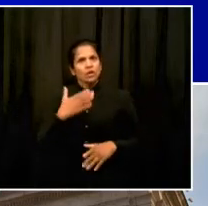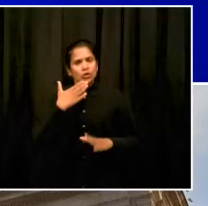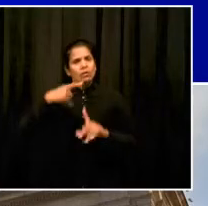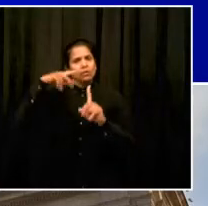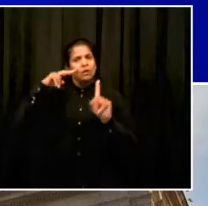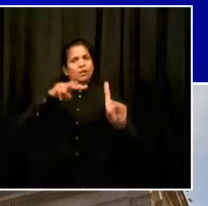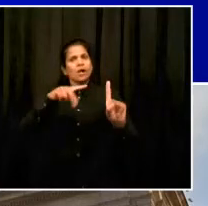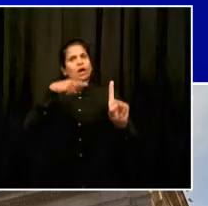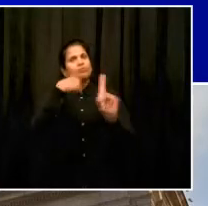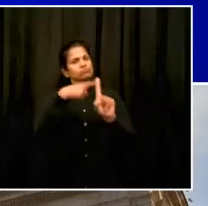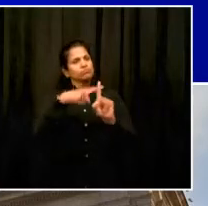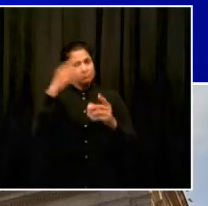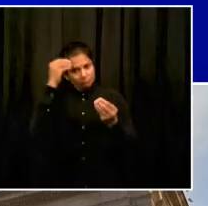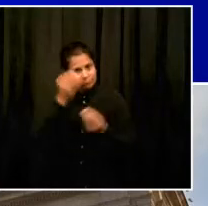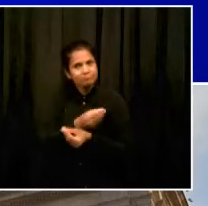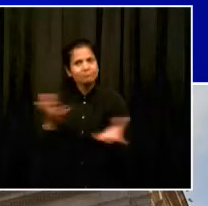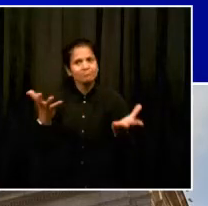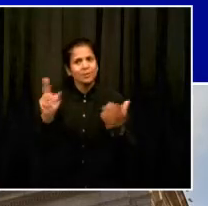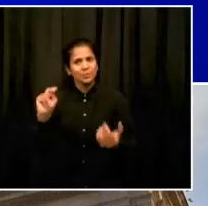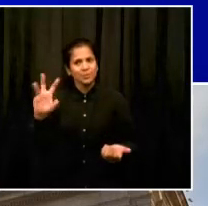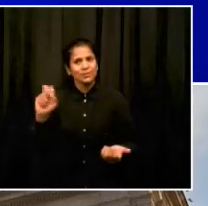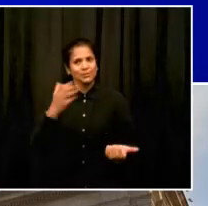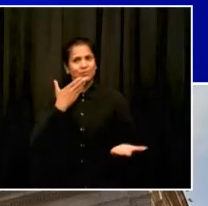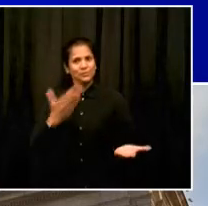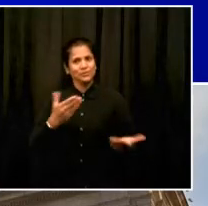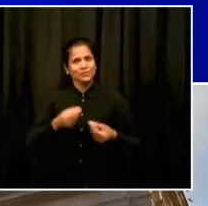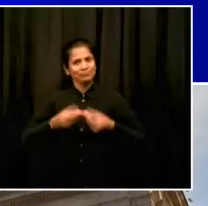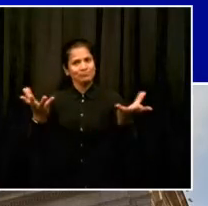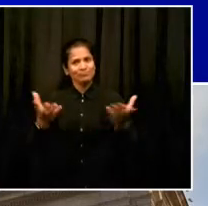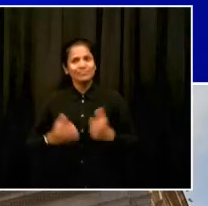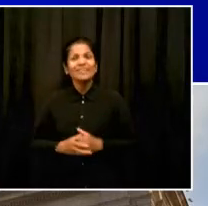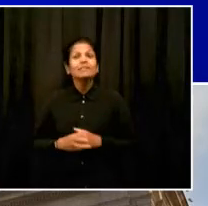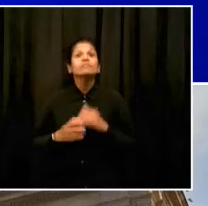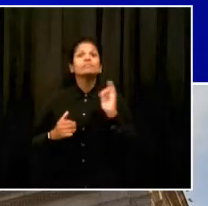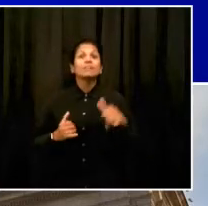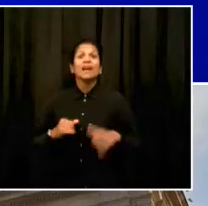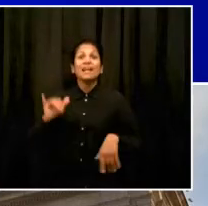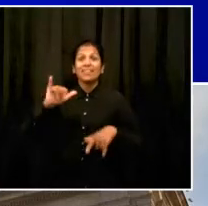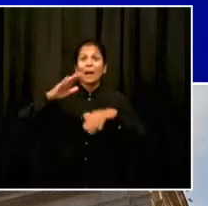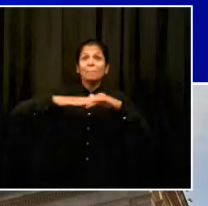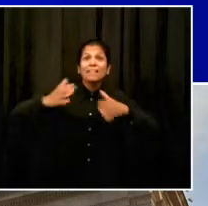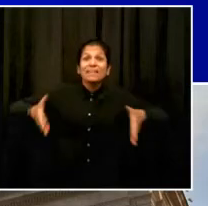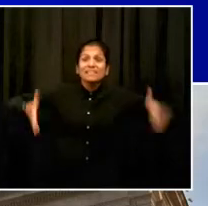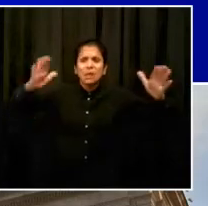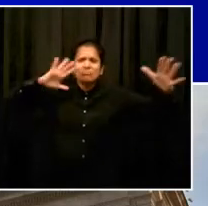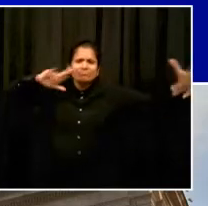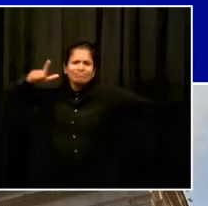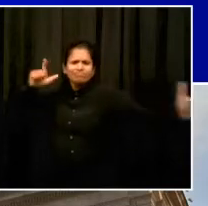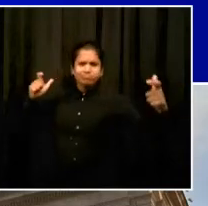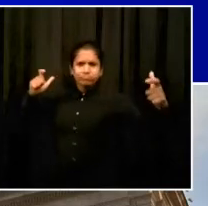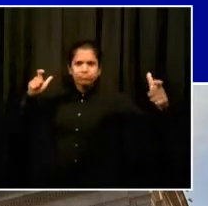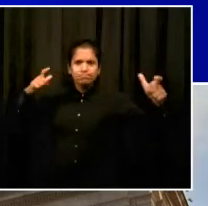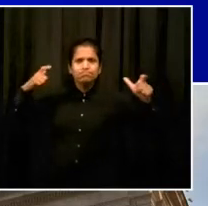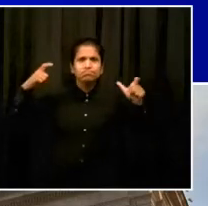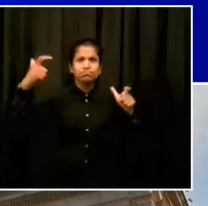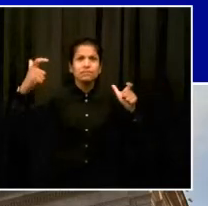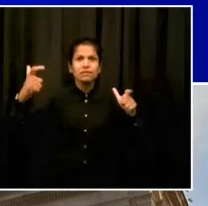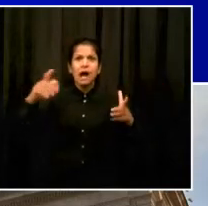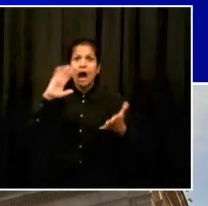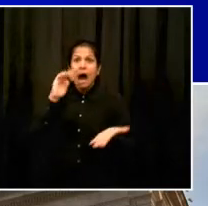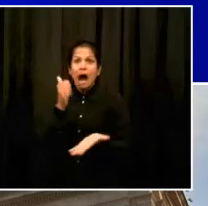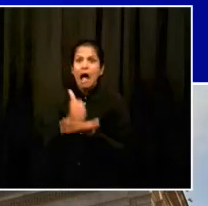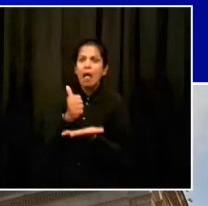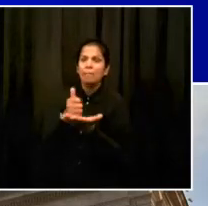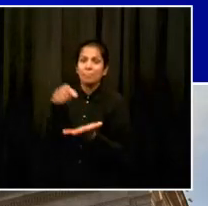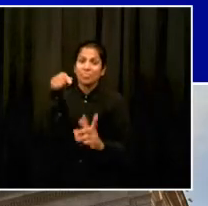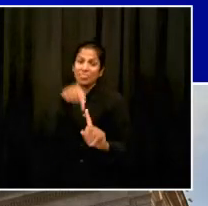facility, and it will be part of our economic rebirth. So to everyone, look, the bottom line about New York City has been true for